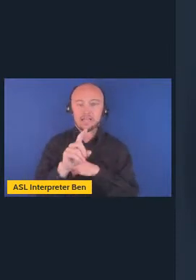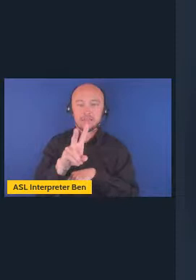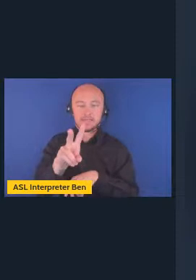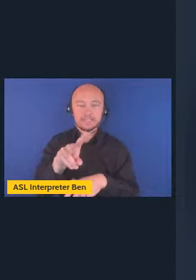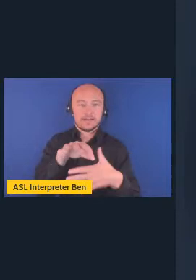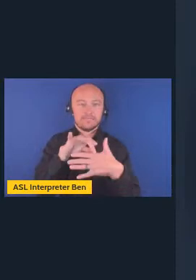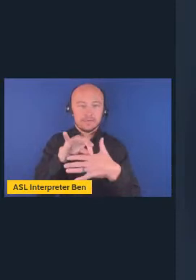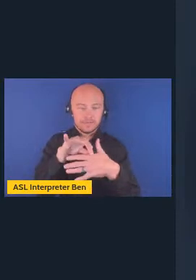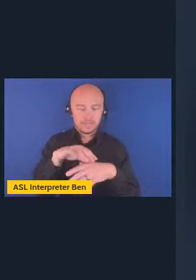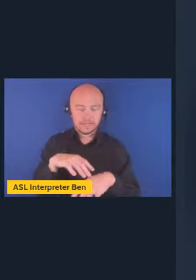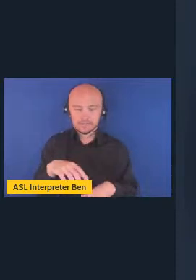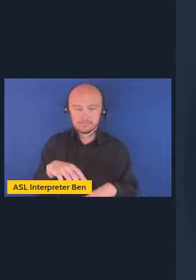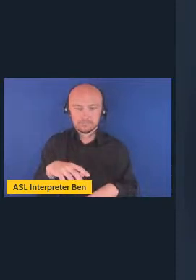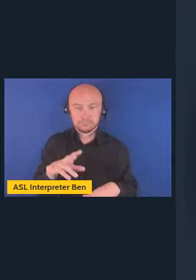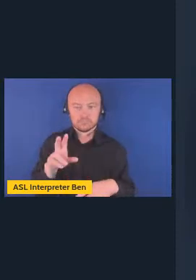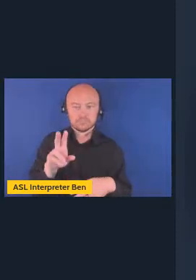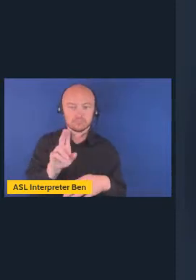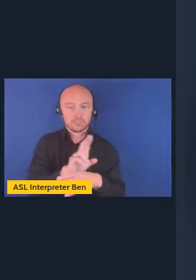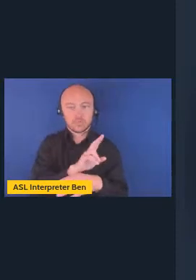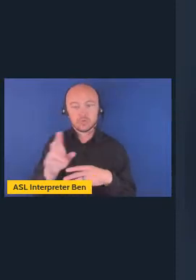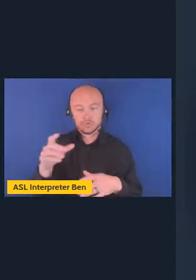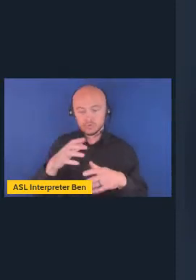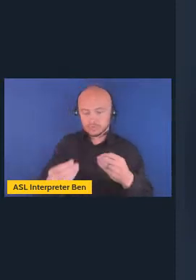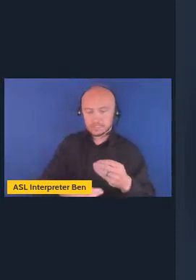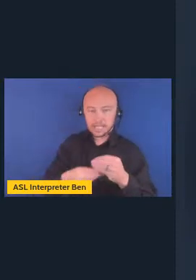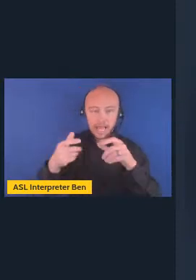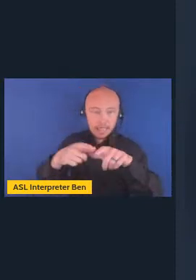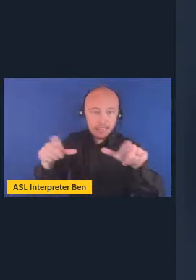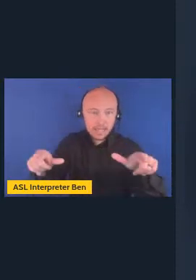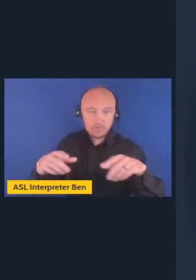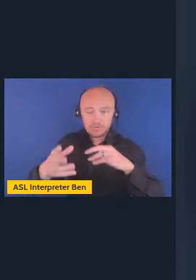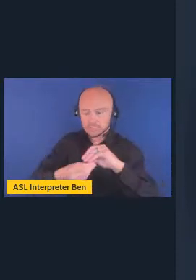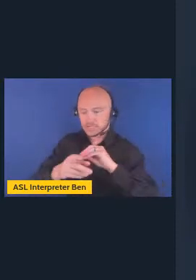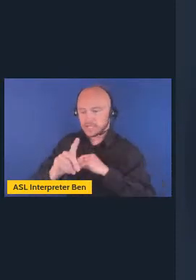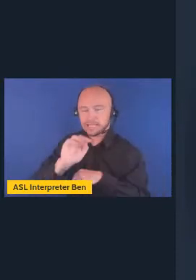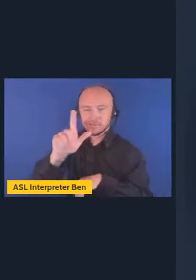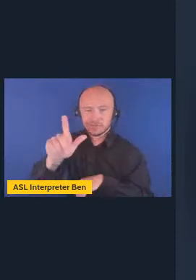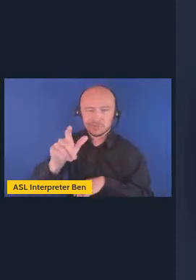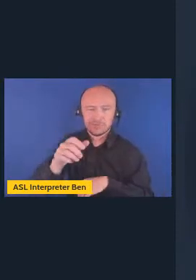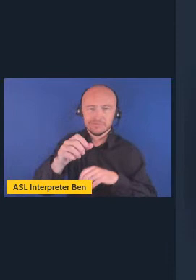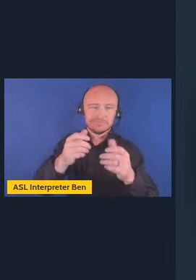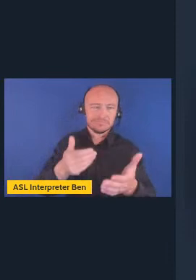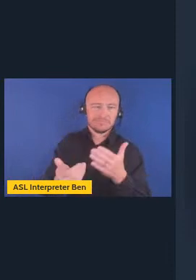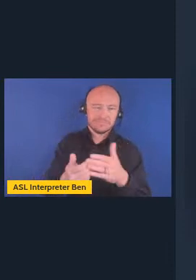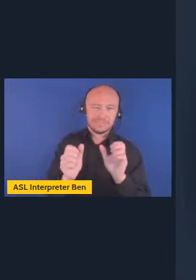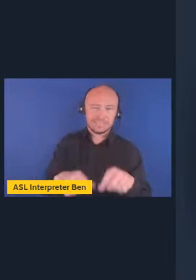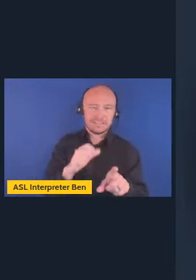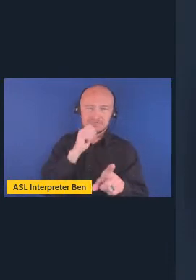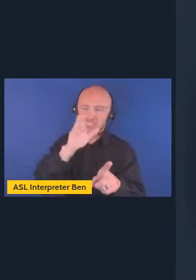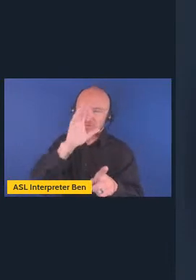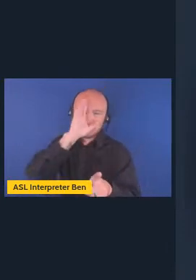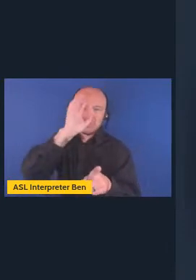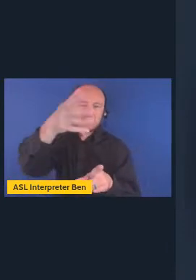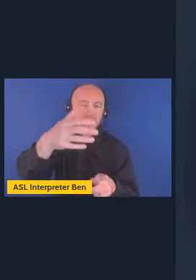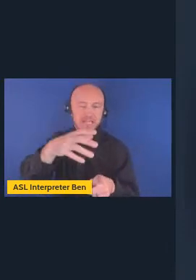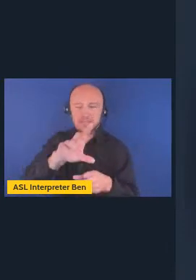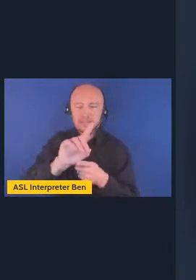images. You can use them to quickly add a language or a tool to a dev container without having to create or update a Docker